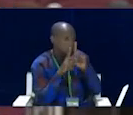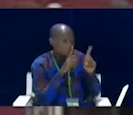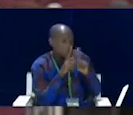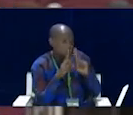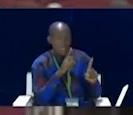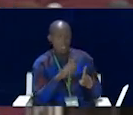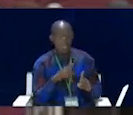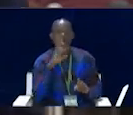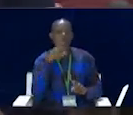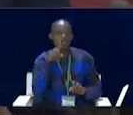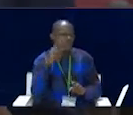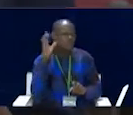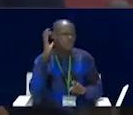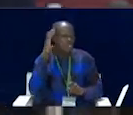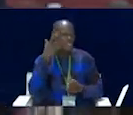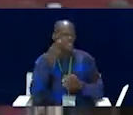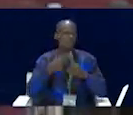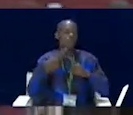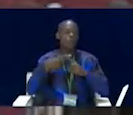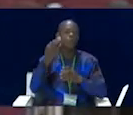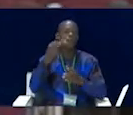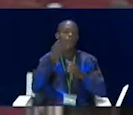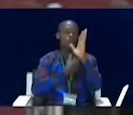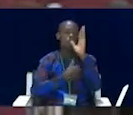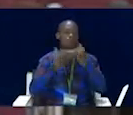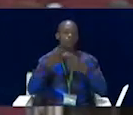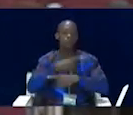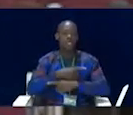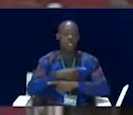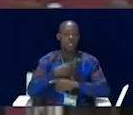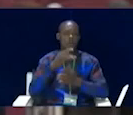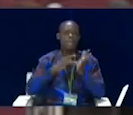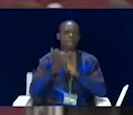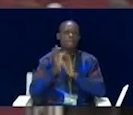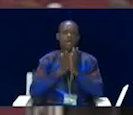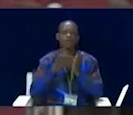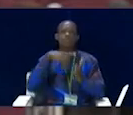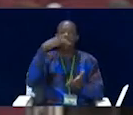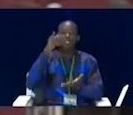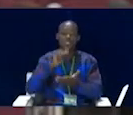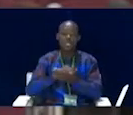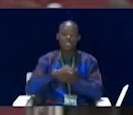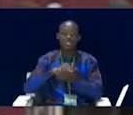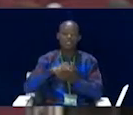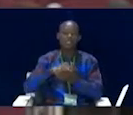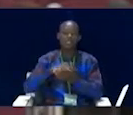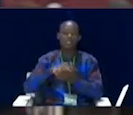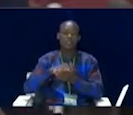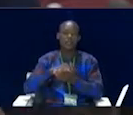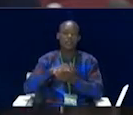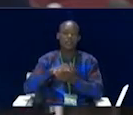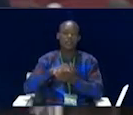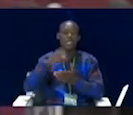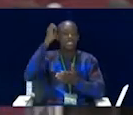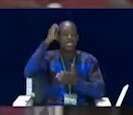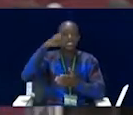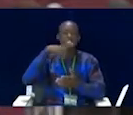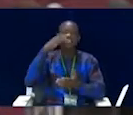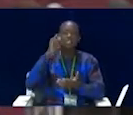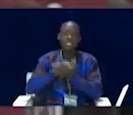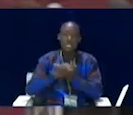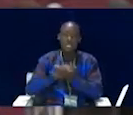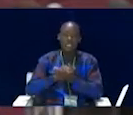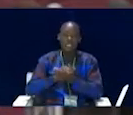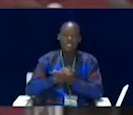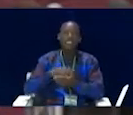word of God today? The Bible says in Mark chapter 11, verse 23 to 24, it says, if you say unto